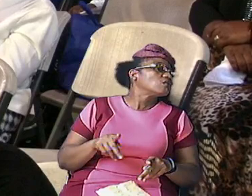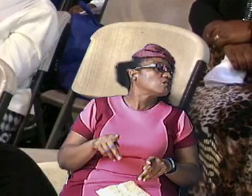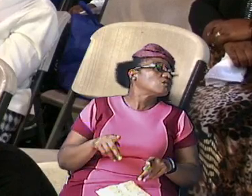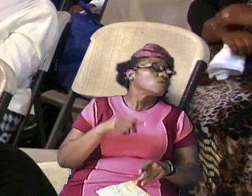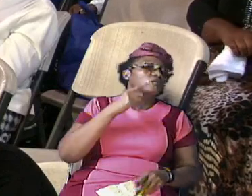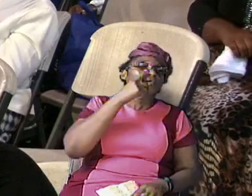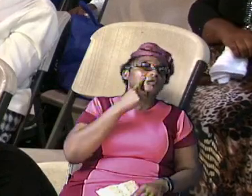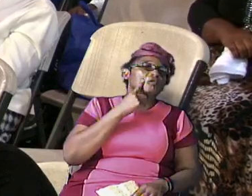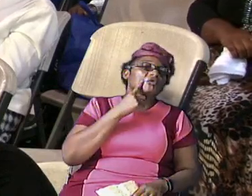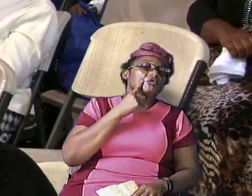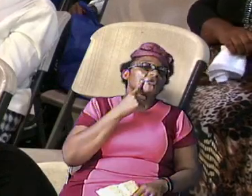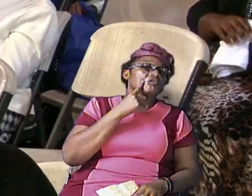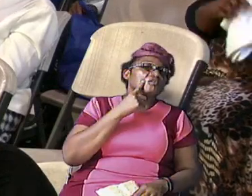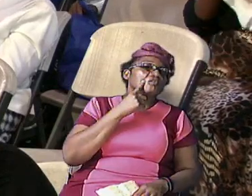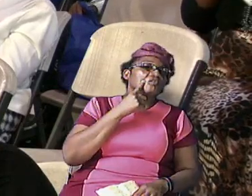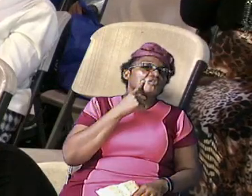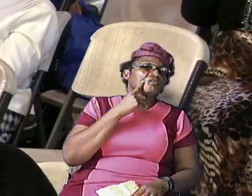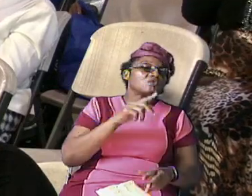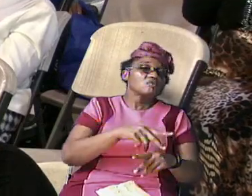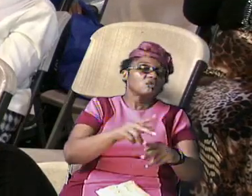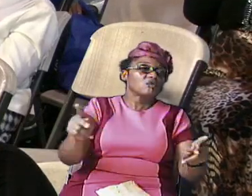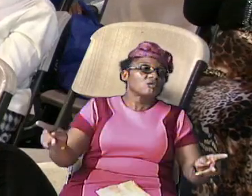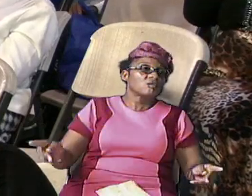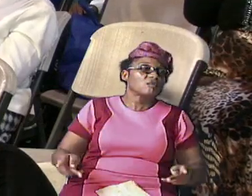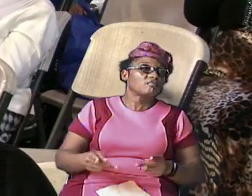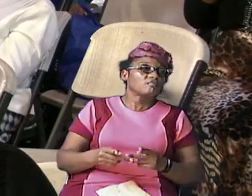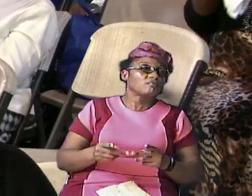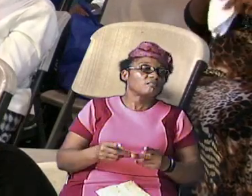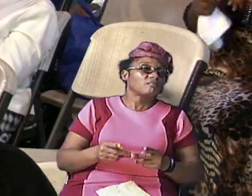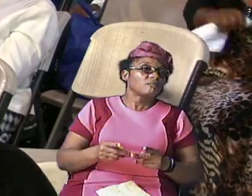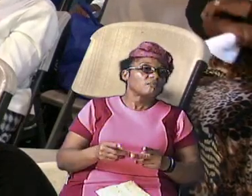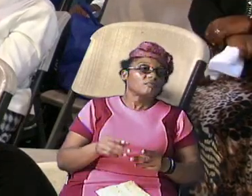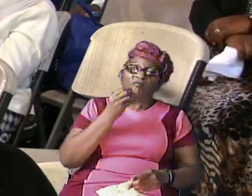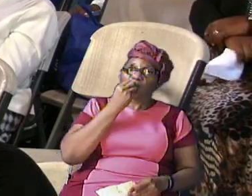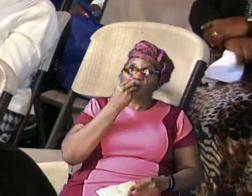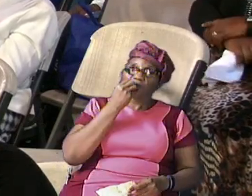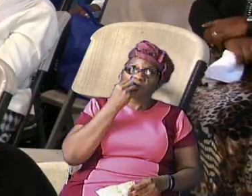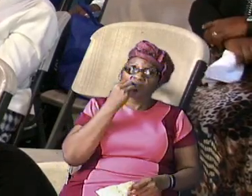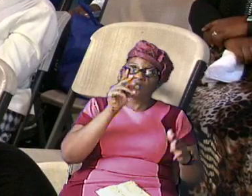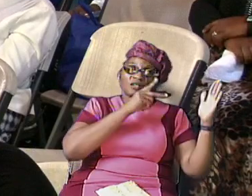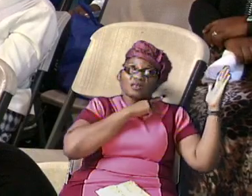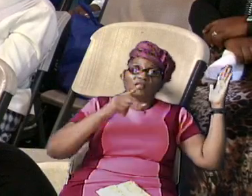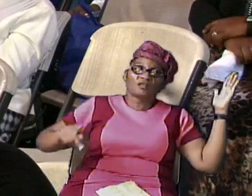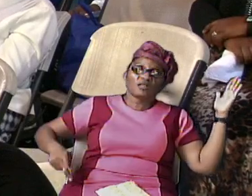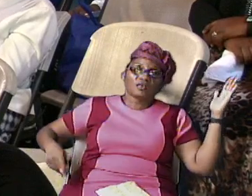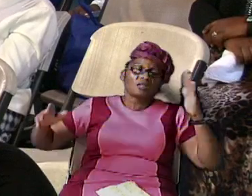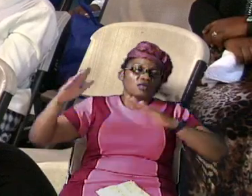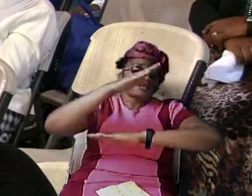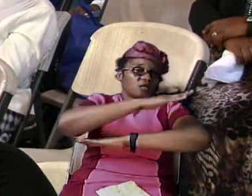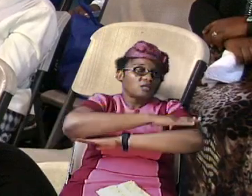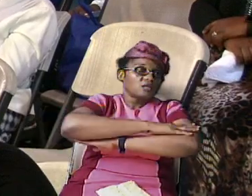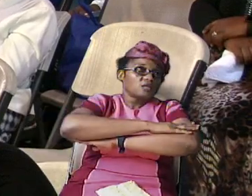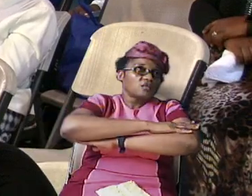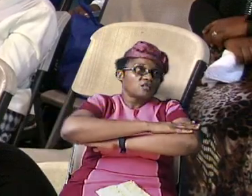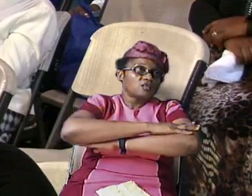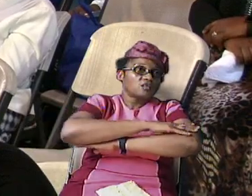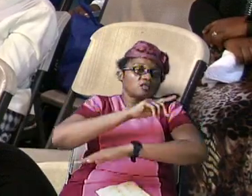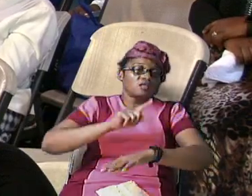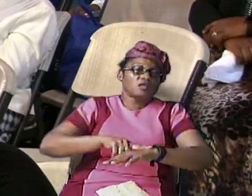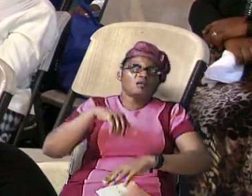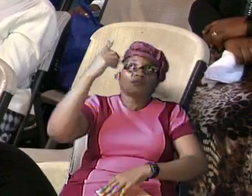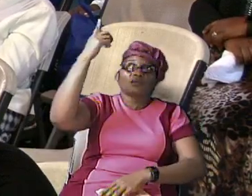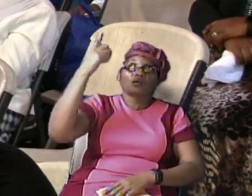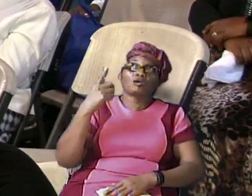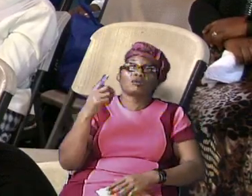feeding, praise the Lord Jesus, at the king's table. Hallelujah. It is time. It's the coming of the Lord Jesus